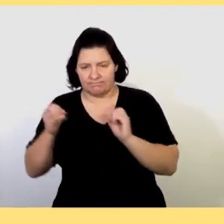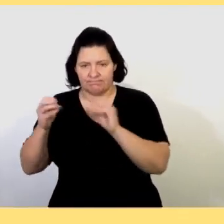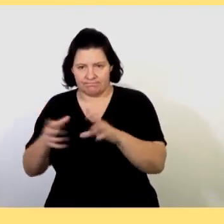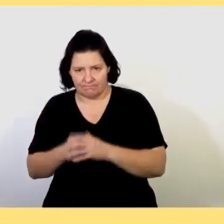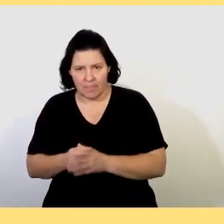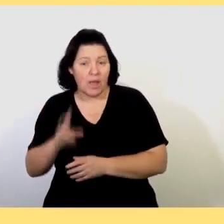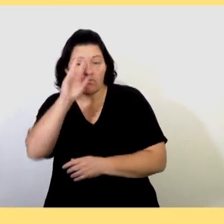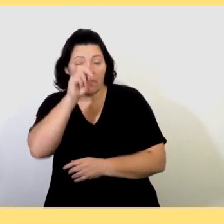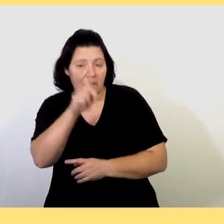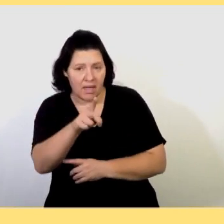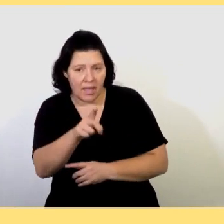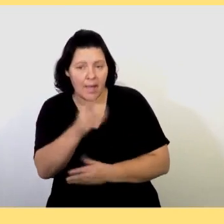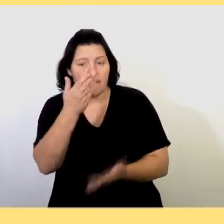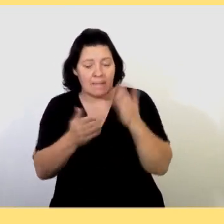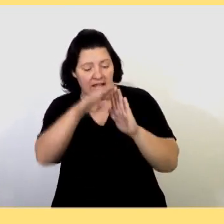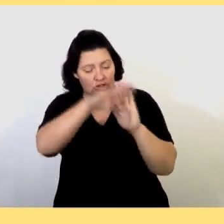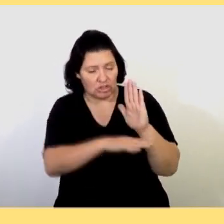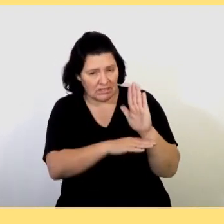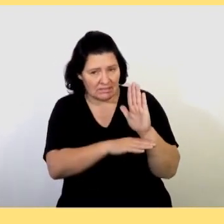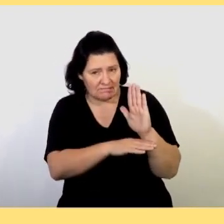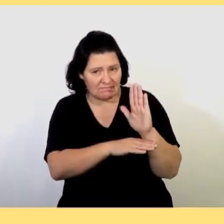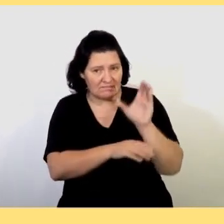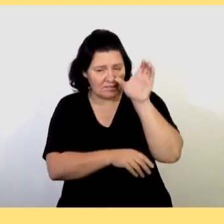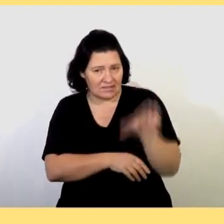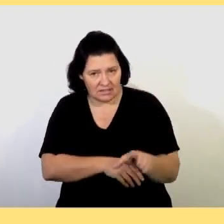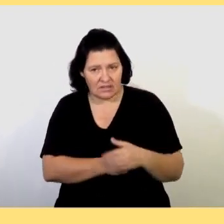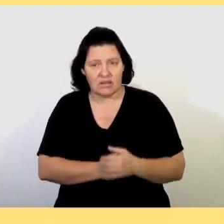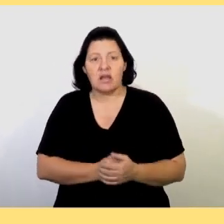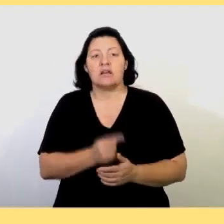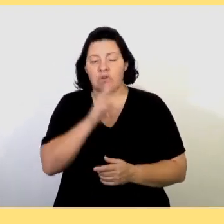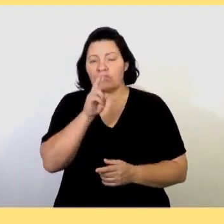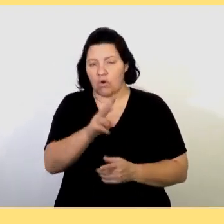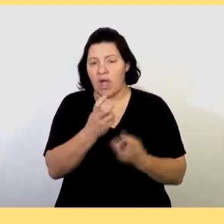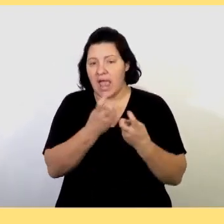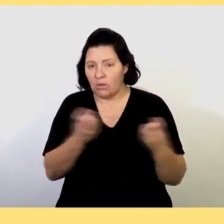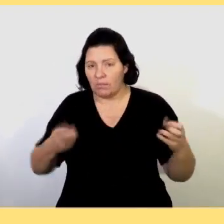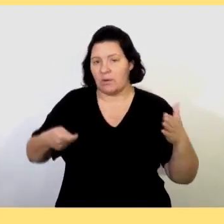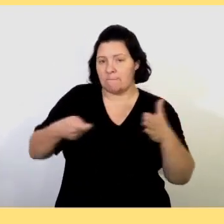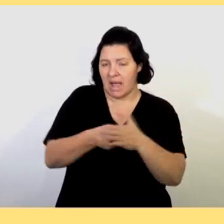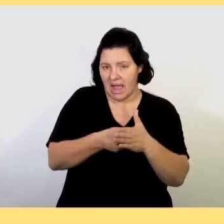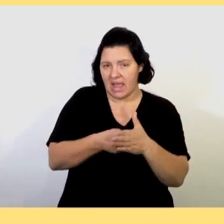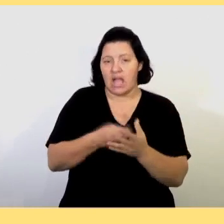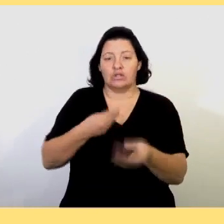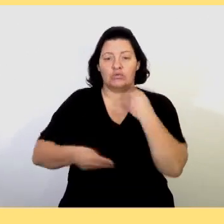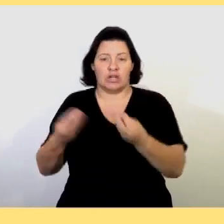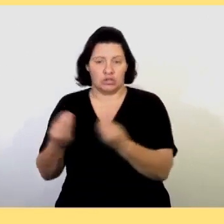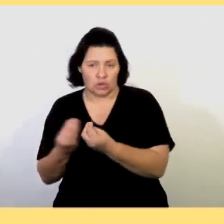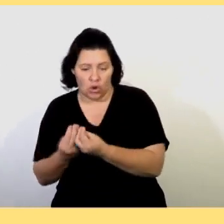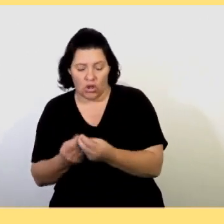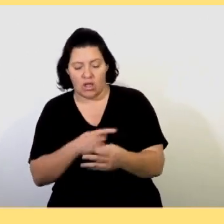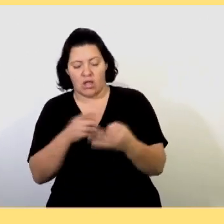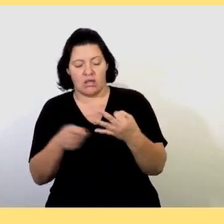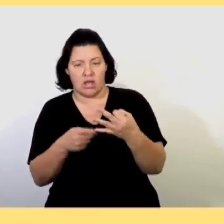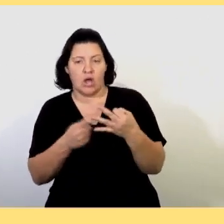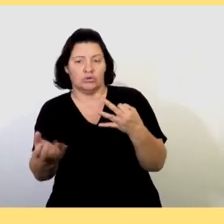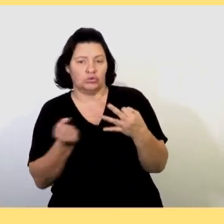of the trial balance. Remember, the balance sheet account section. So the equipment that we purchased, the trading stock, as